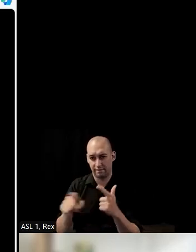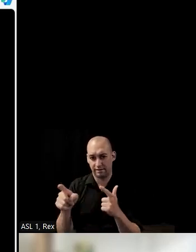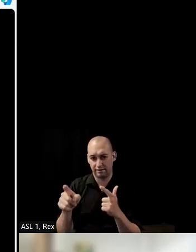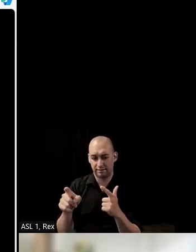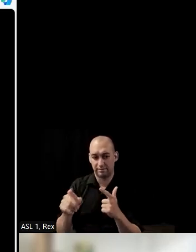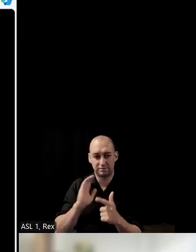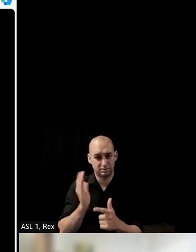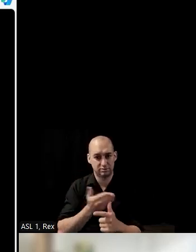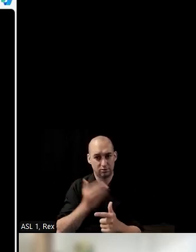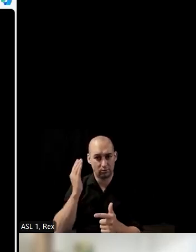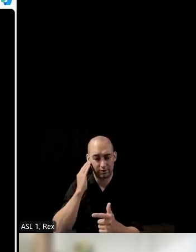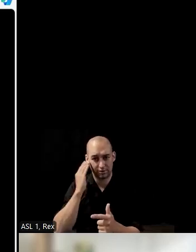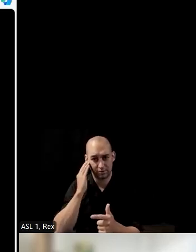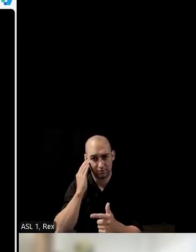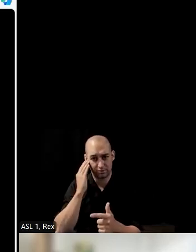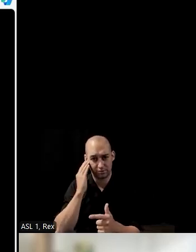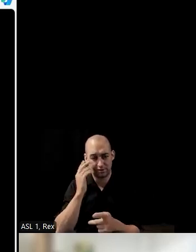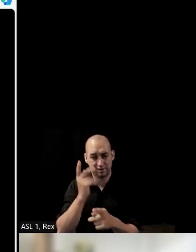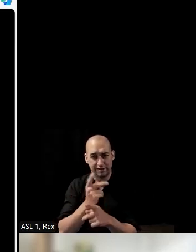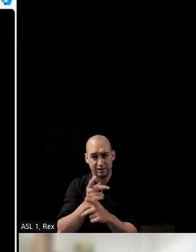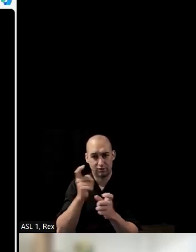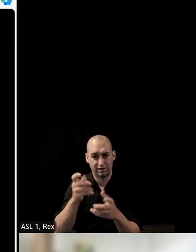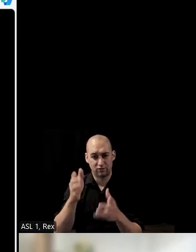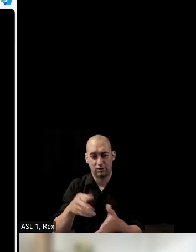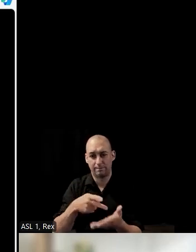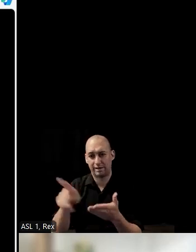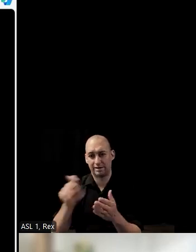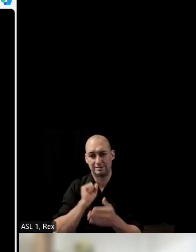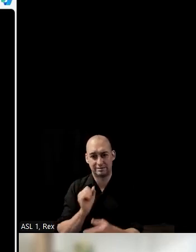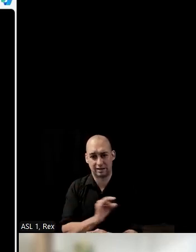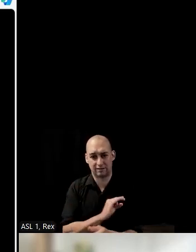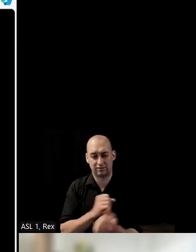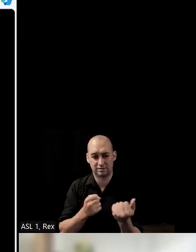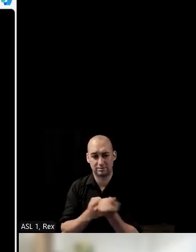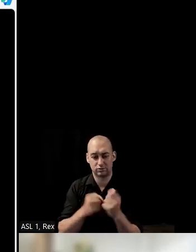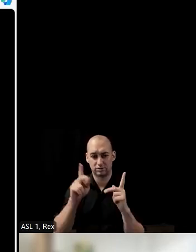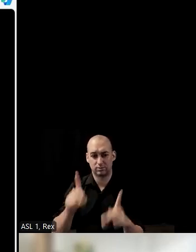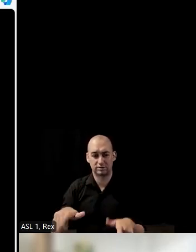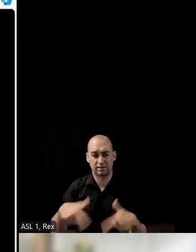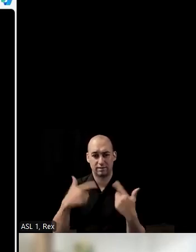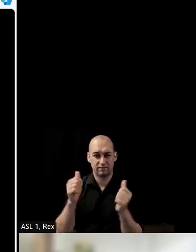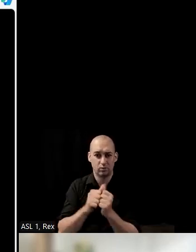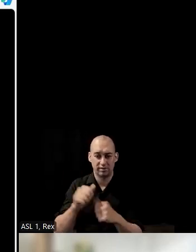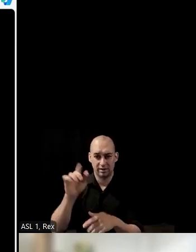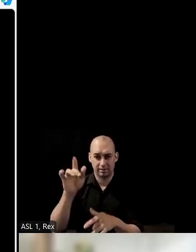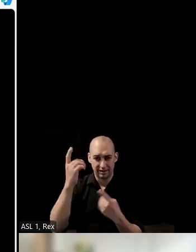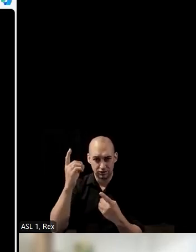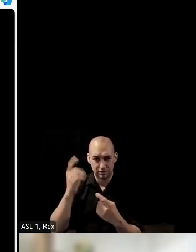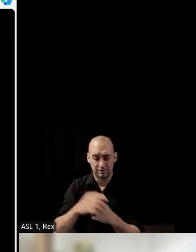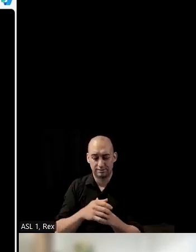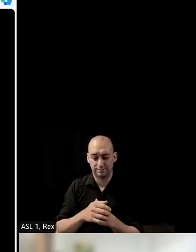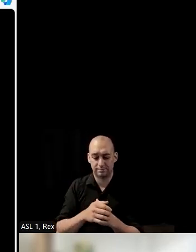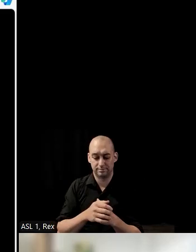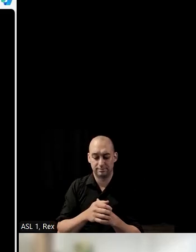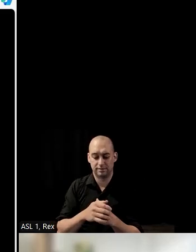as we know, who's the caregiver or paid staff supports a person living with dementia and is willing to participate in the program.